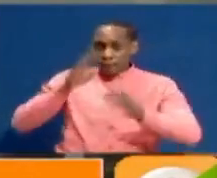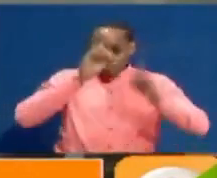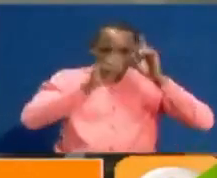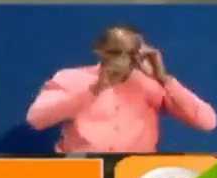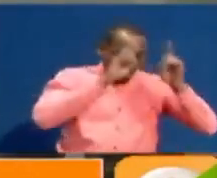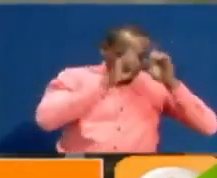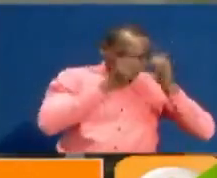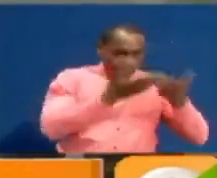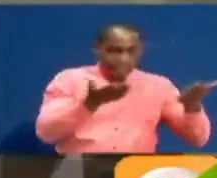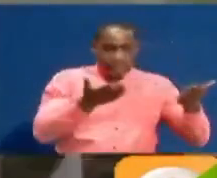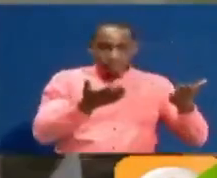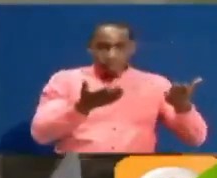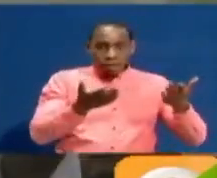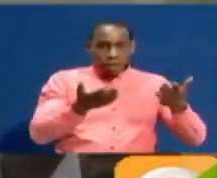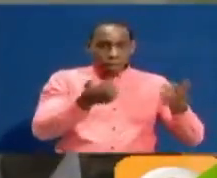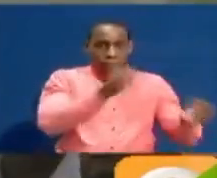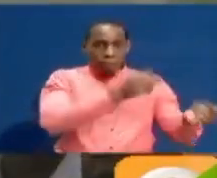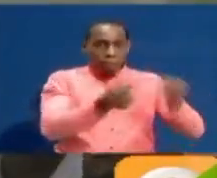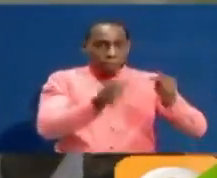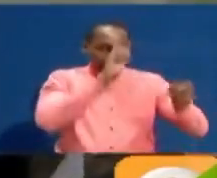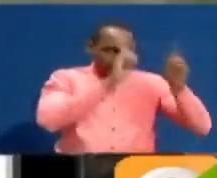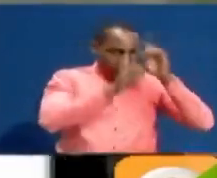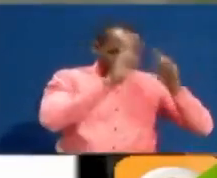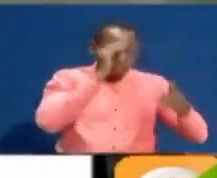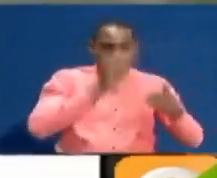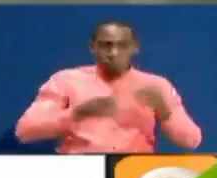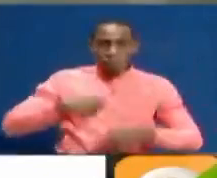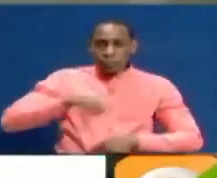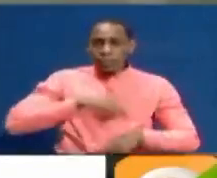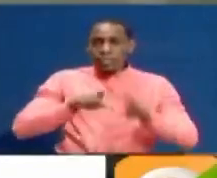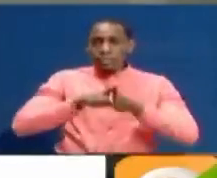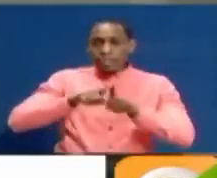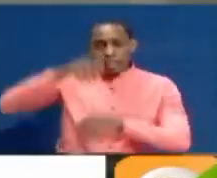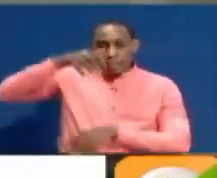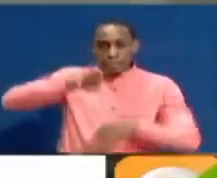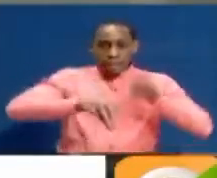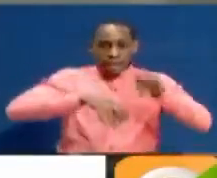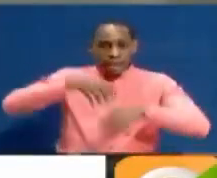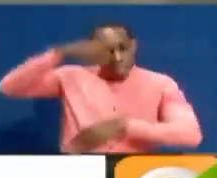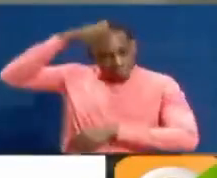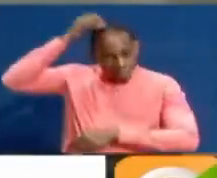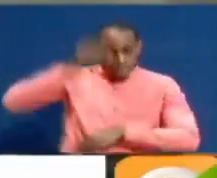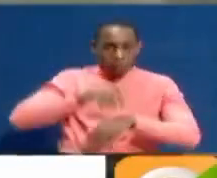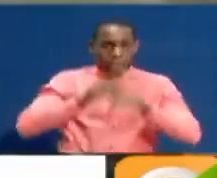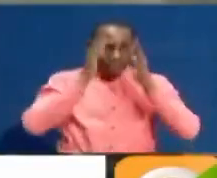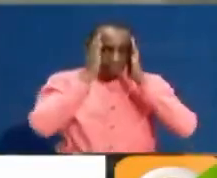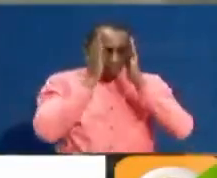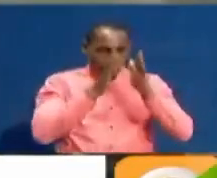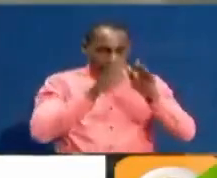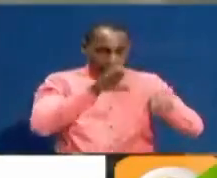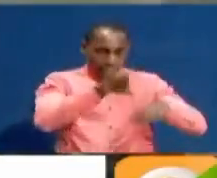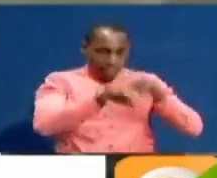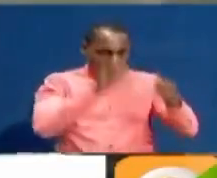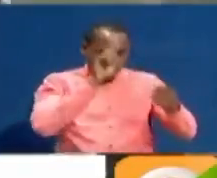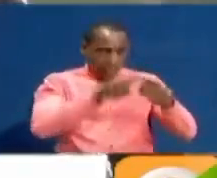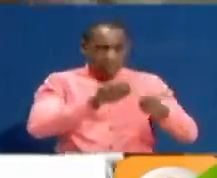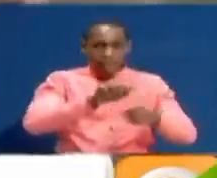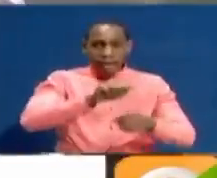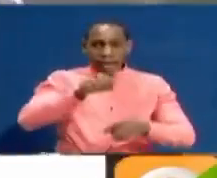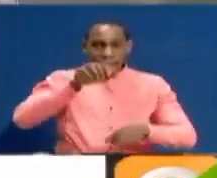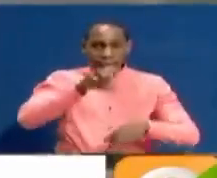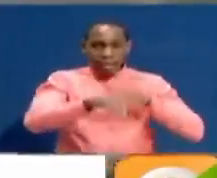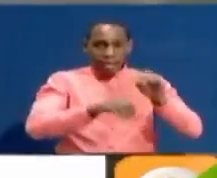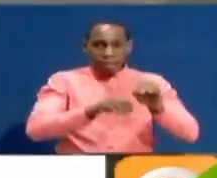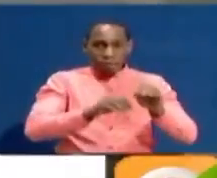guesswork. Tunasumbuana guesswork. Wacha tuwe kama lion. Lion ikifocus kumnyama, hata mnyama mwingine